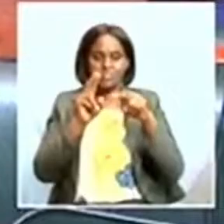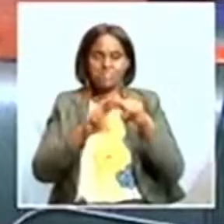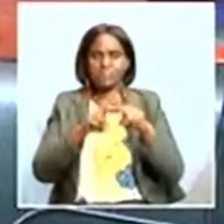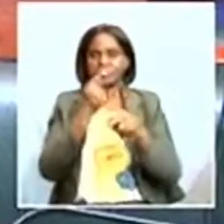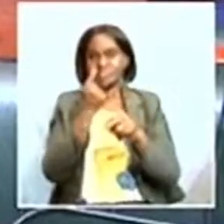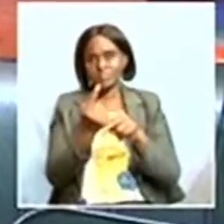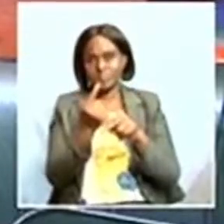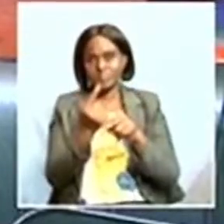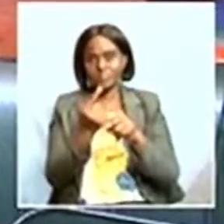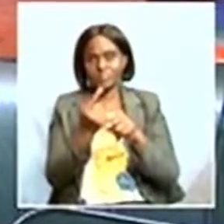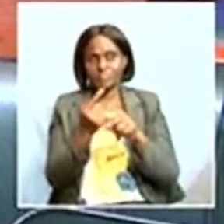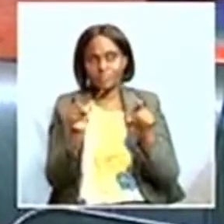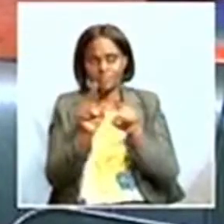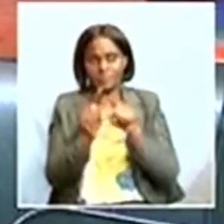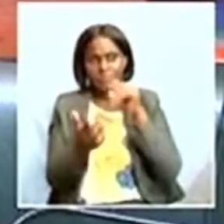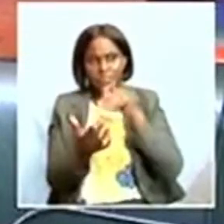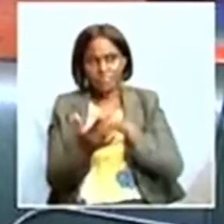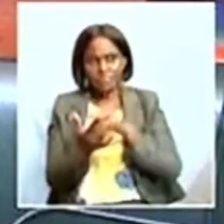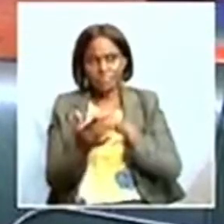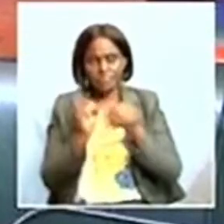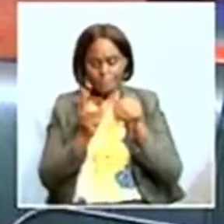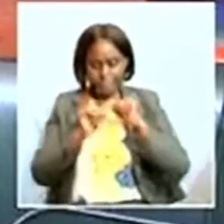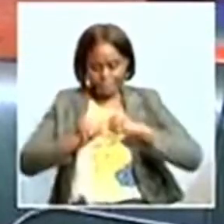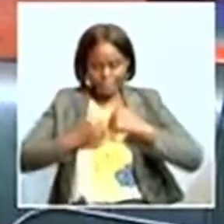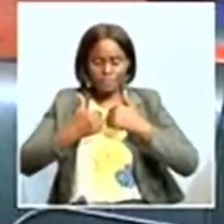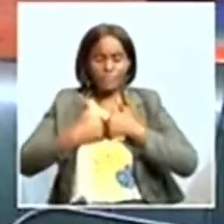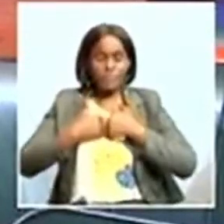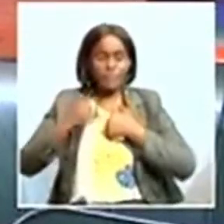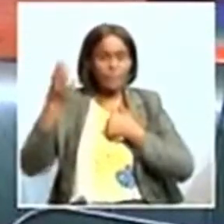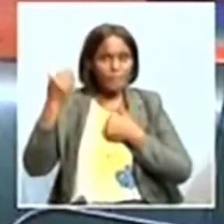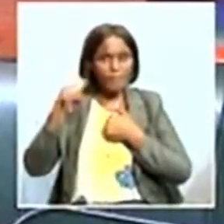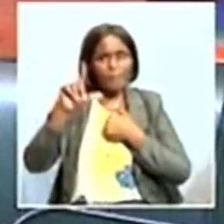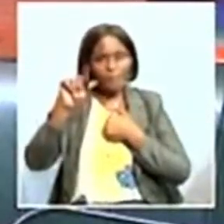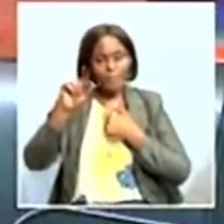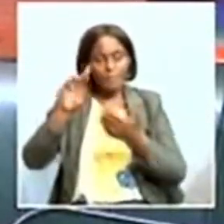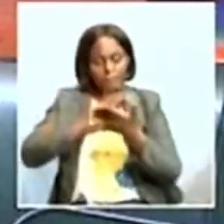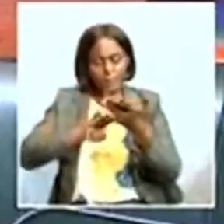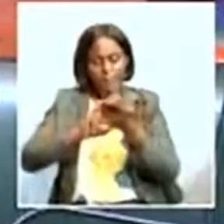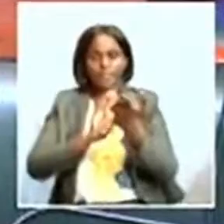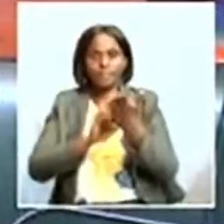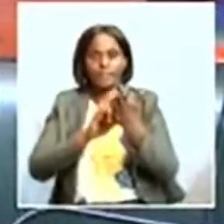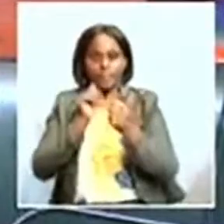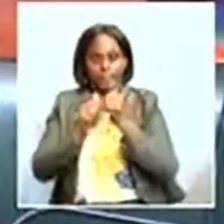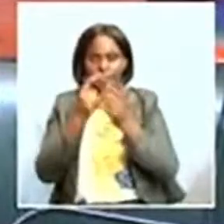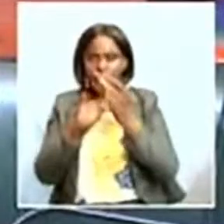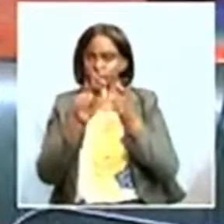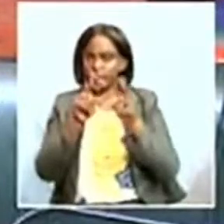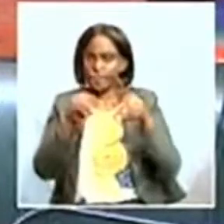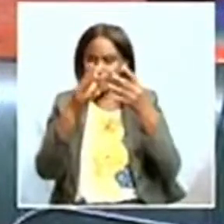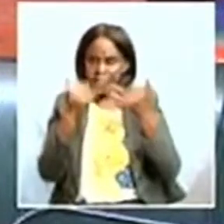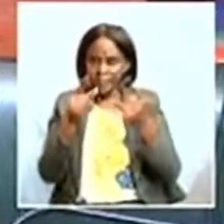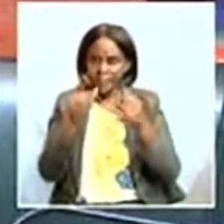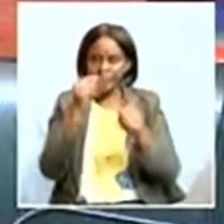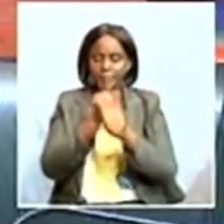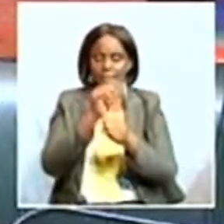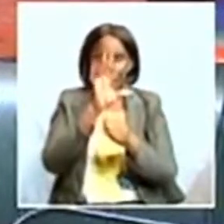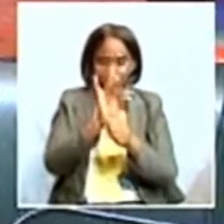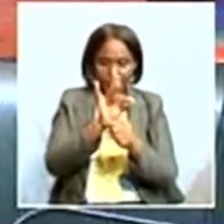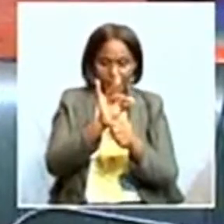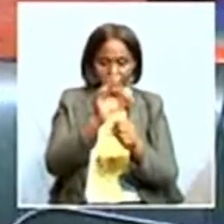1. And we had the 20 basic schools that was providing grade 8 and